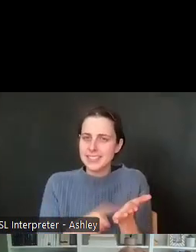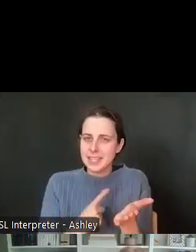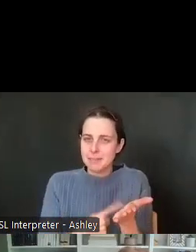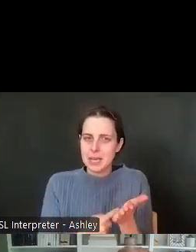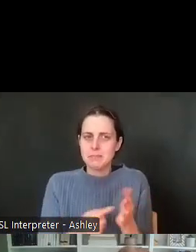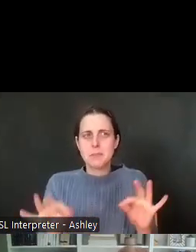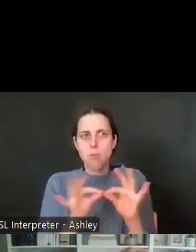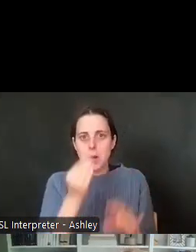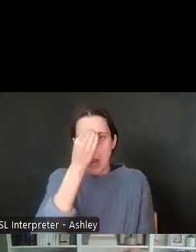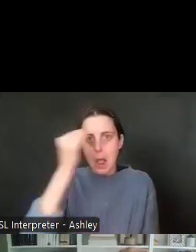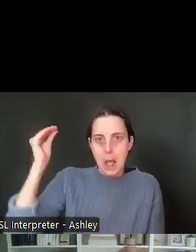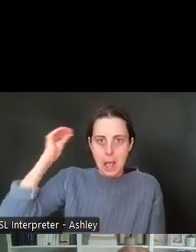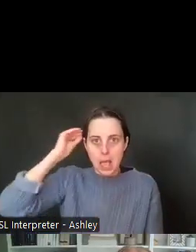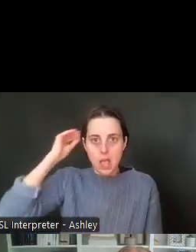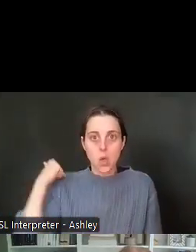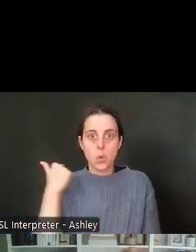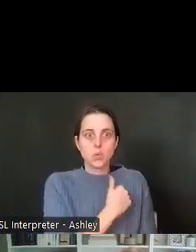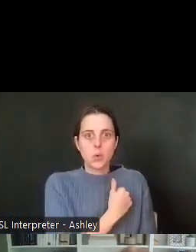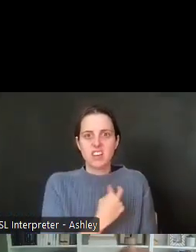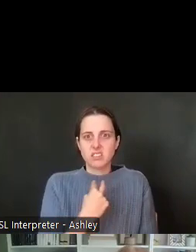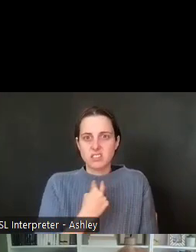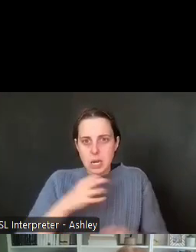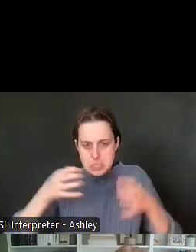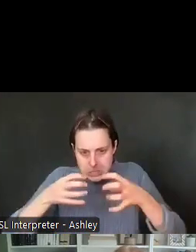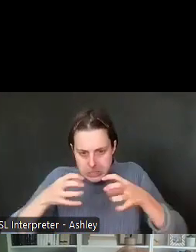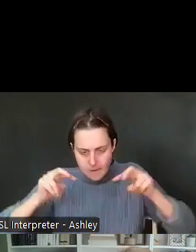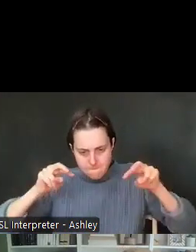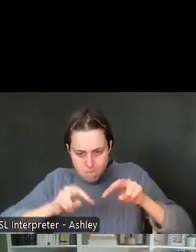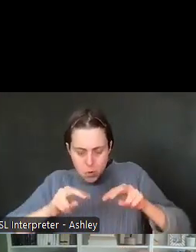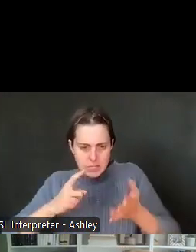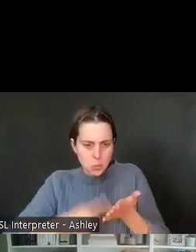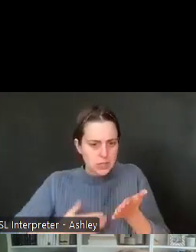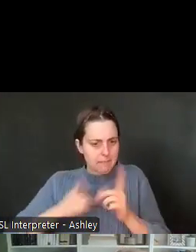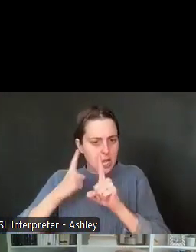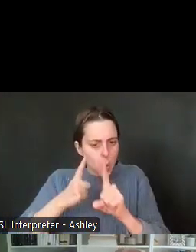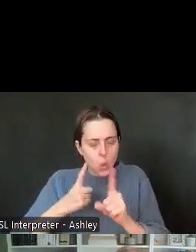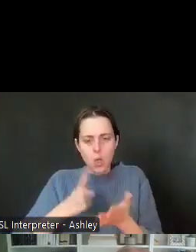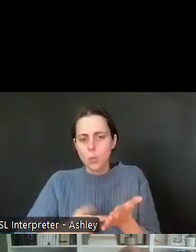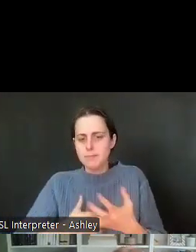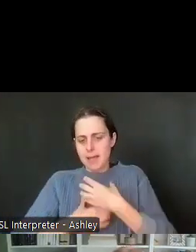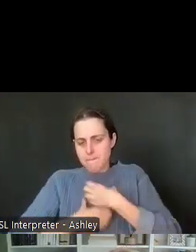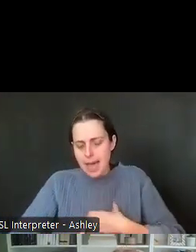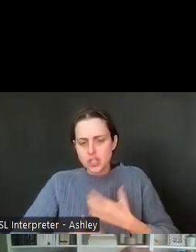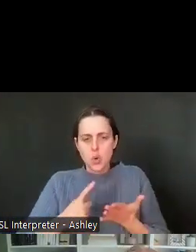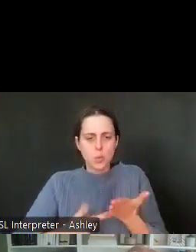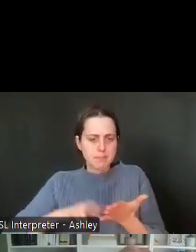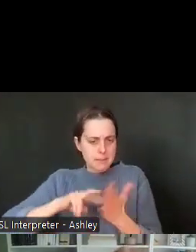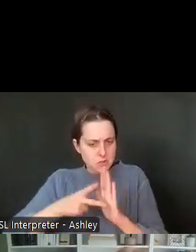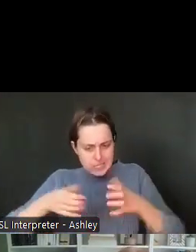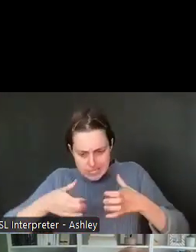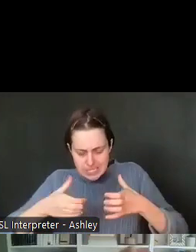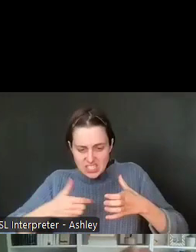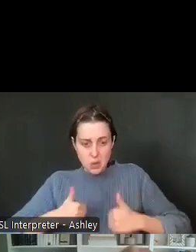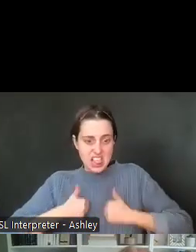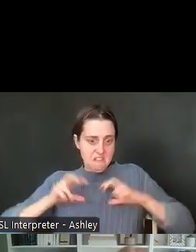are so stuck and so consumed by trying to figure out what is my passion, what is my purpose, am I living into it every single second